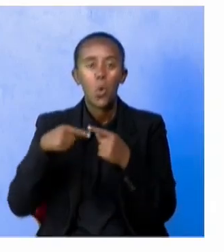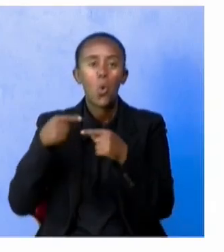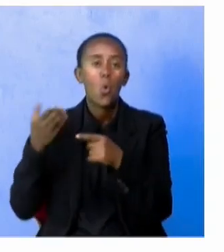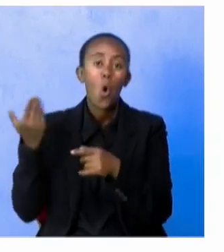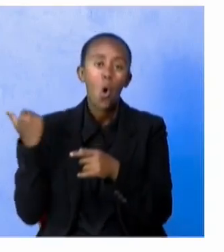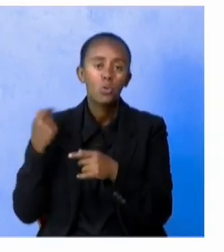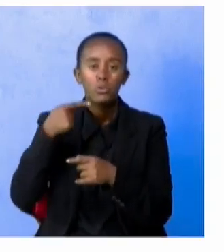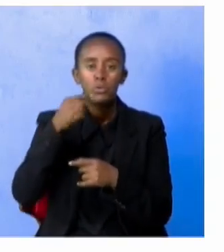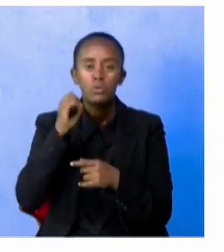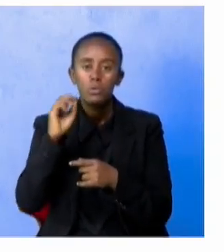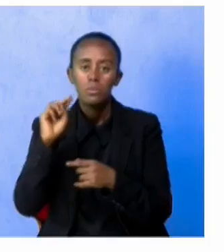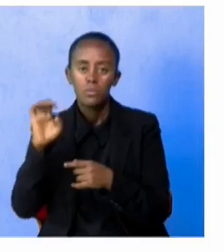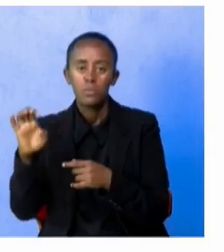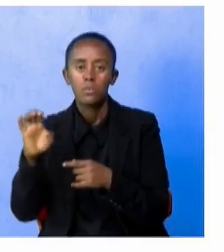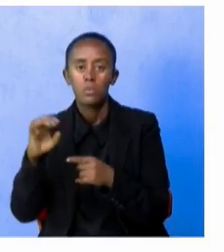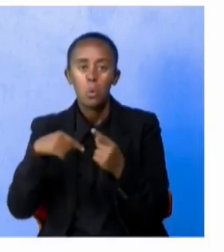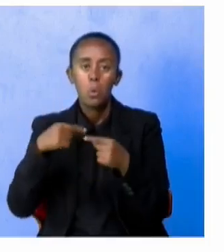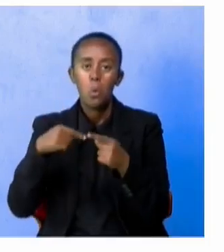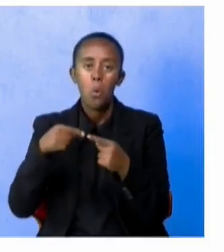to school.